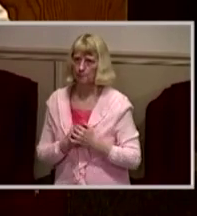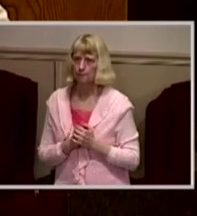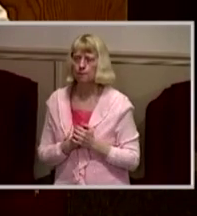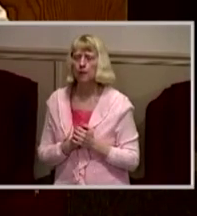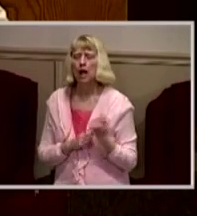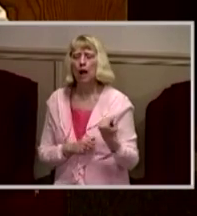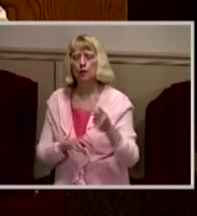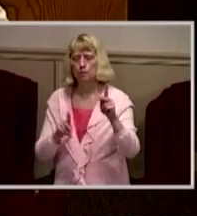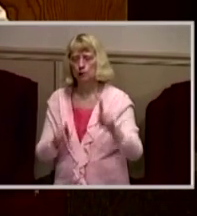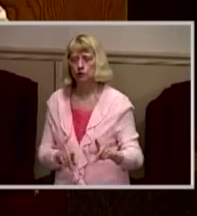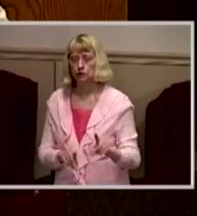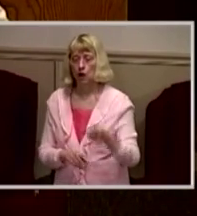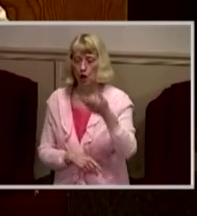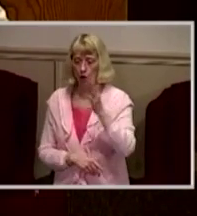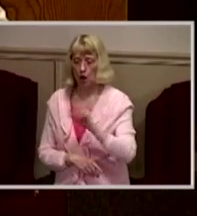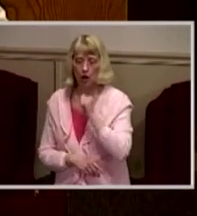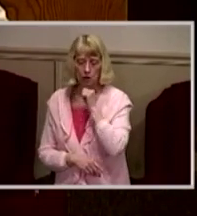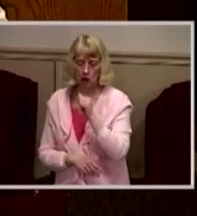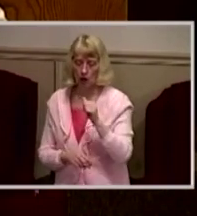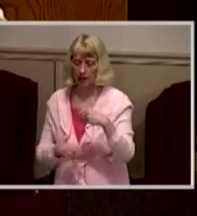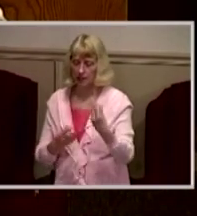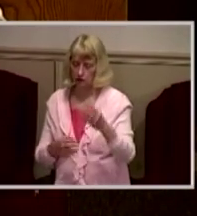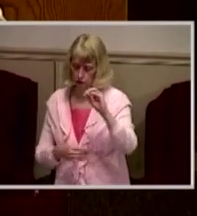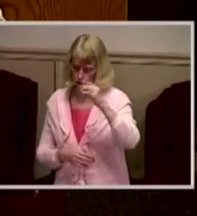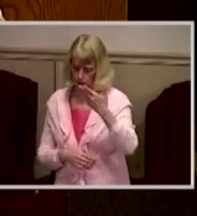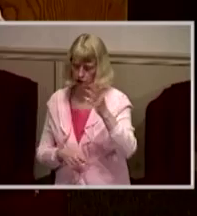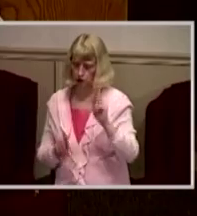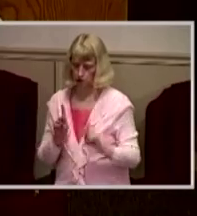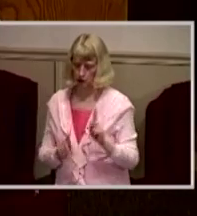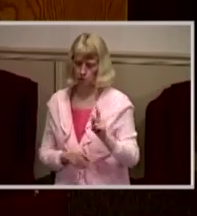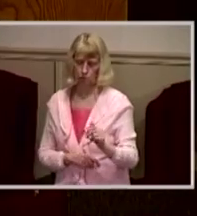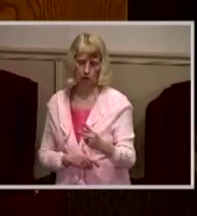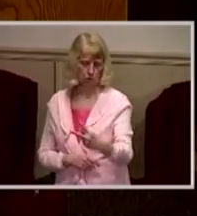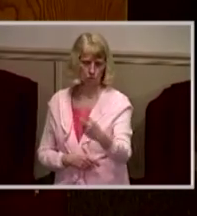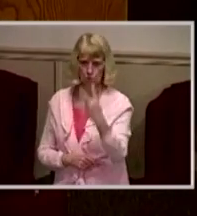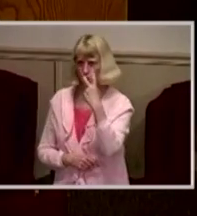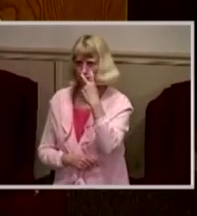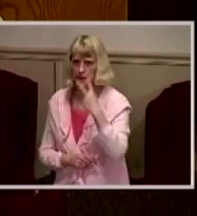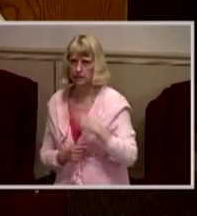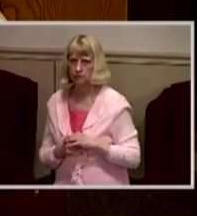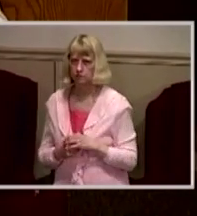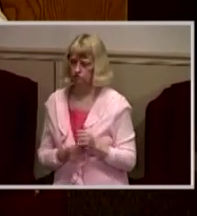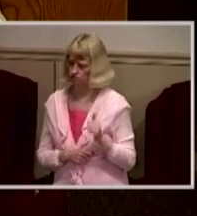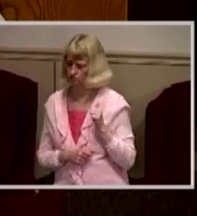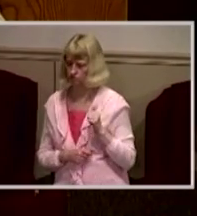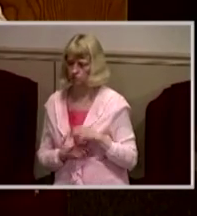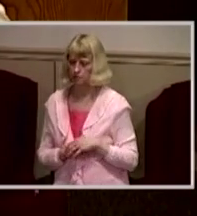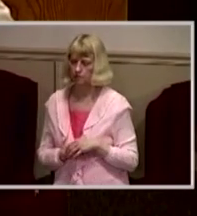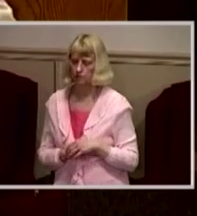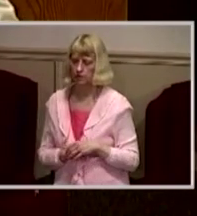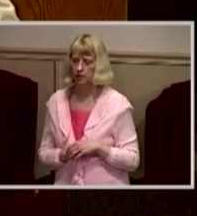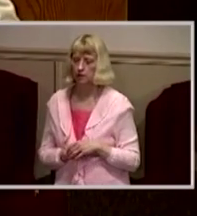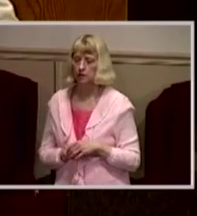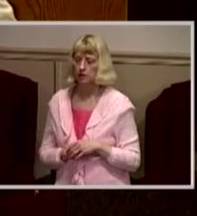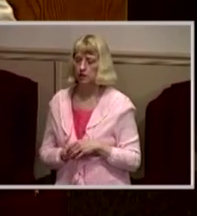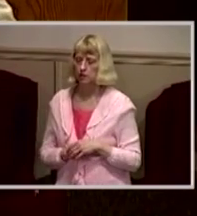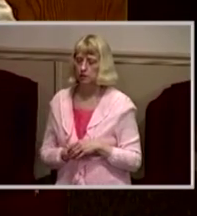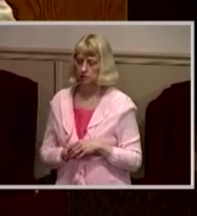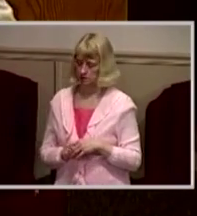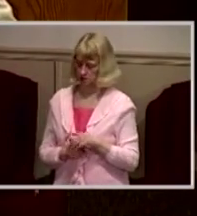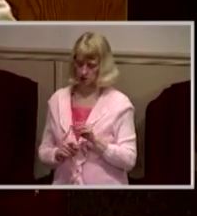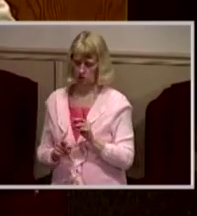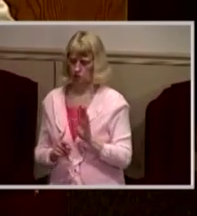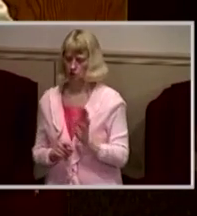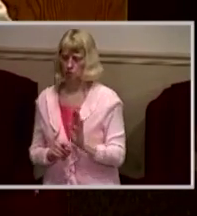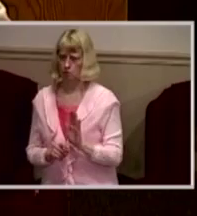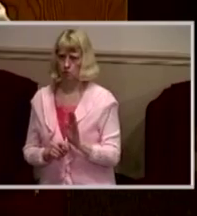Somebody else says, "But God will not give his grace to those who won't believe." But Spurgeon says, I